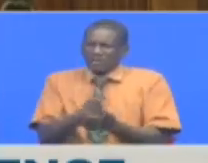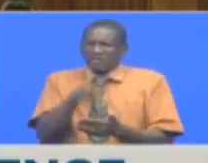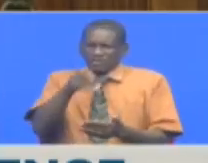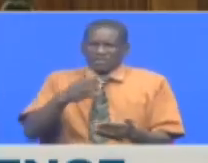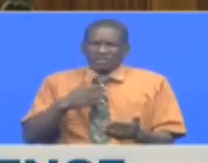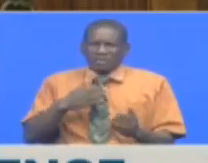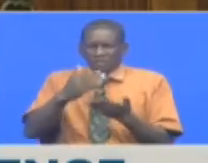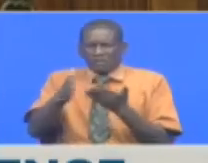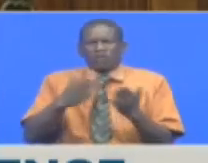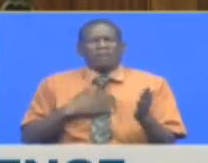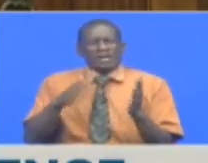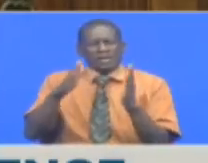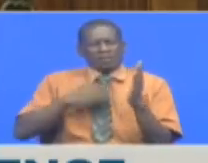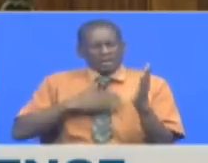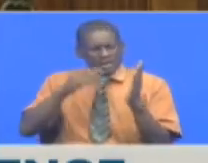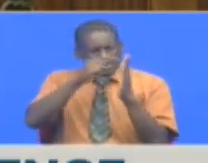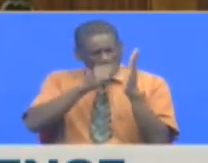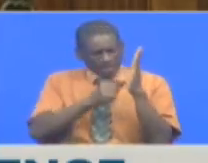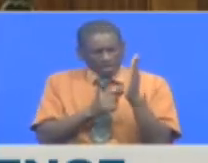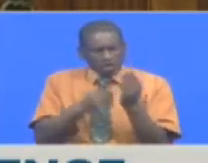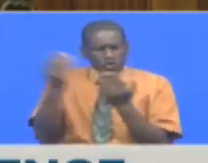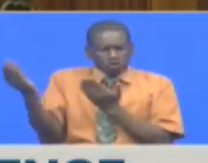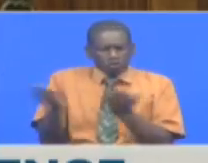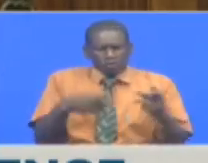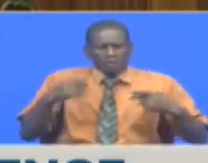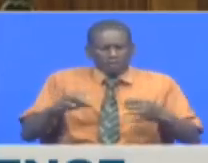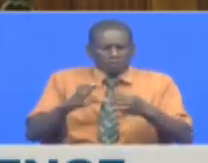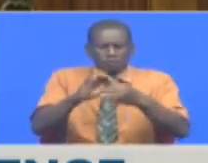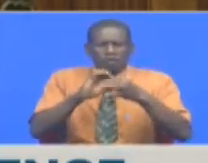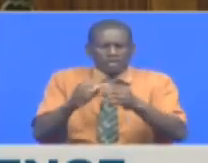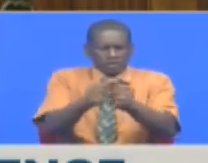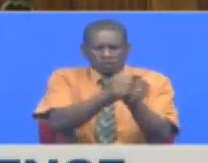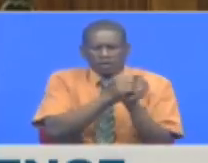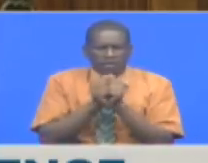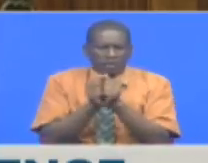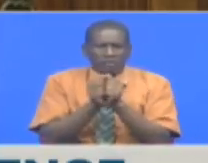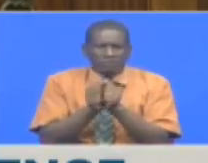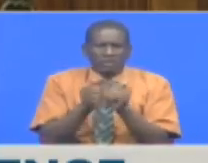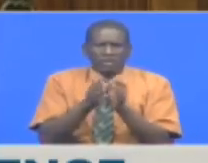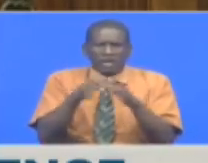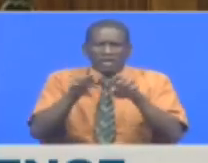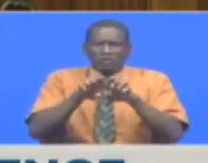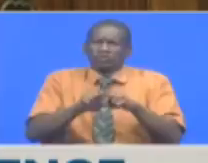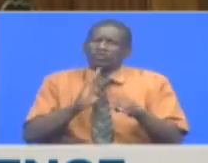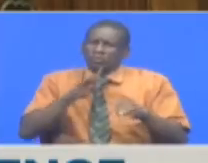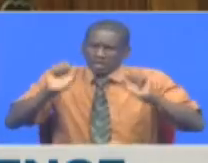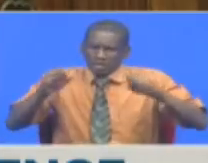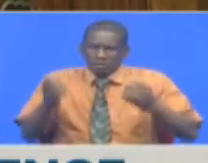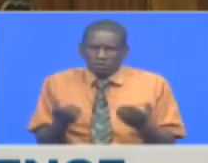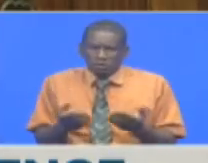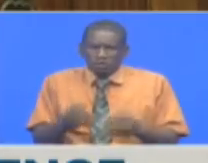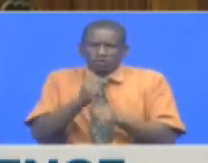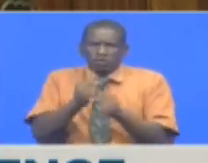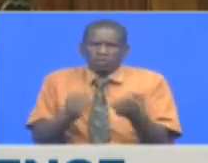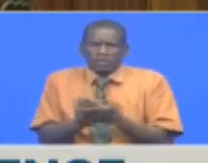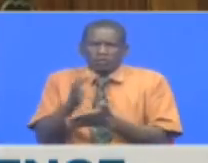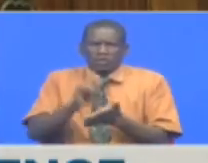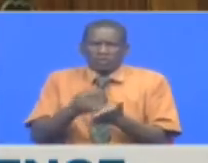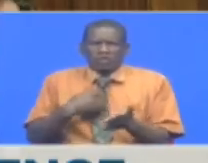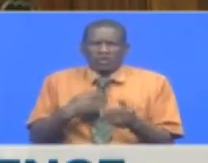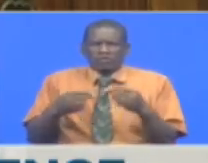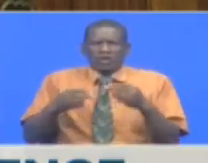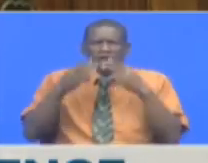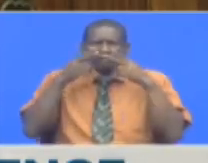agenda, to be able to bring people together and to be able to ensure that we have a peaceful,